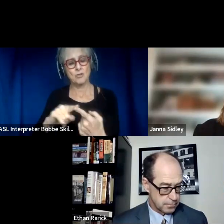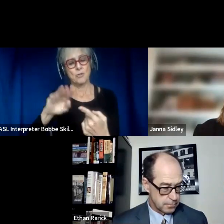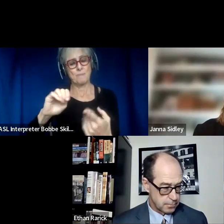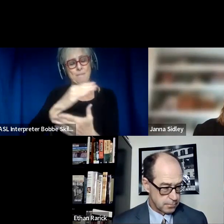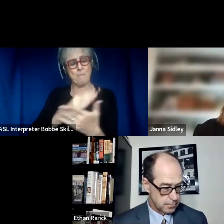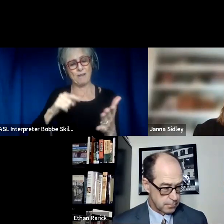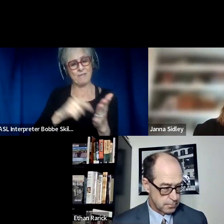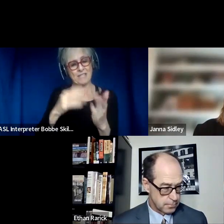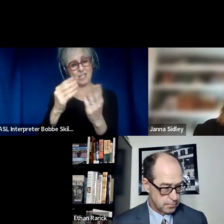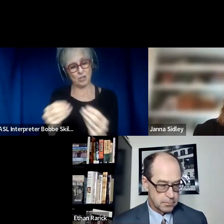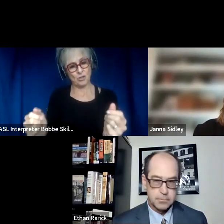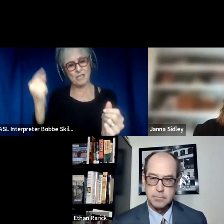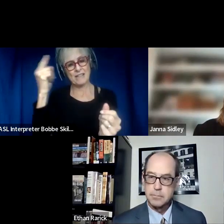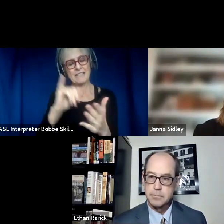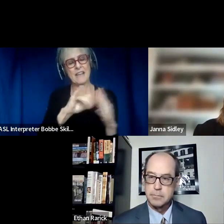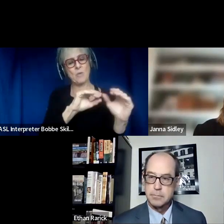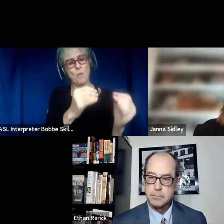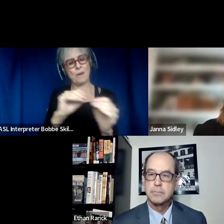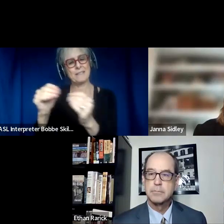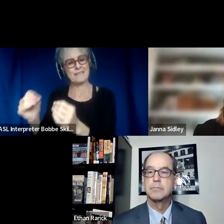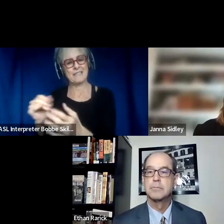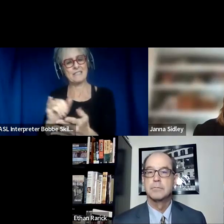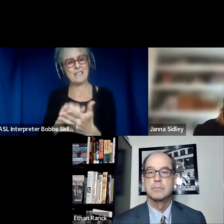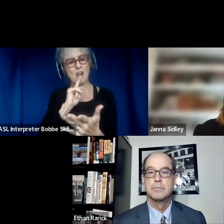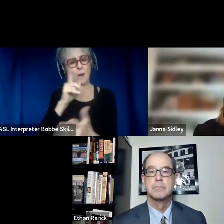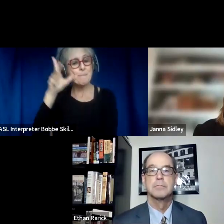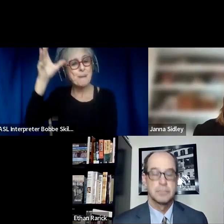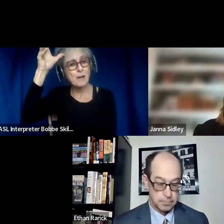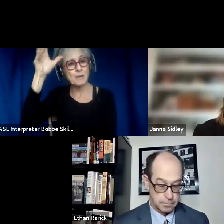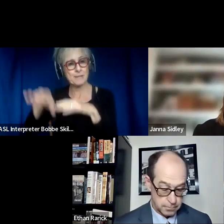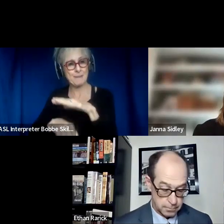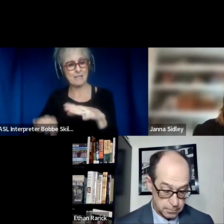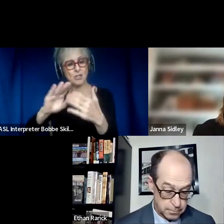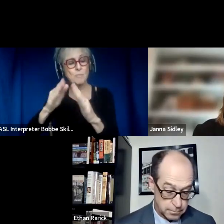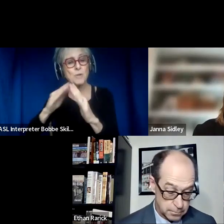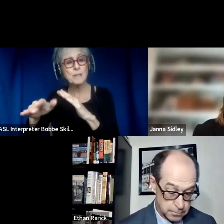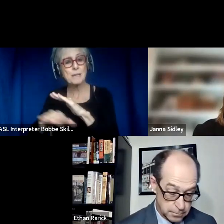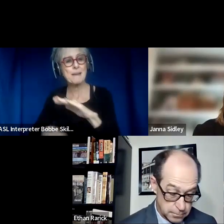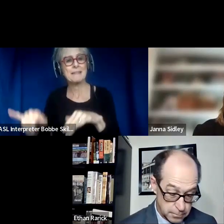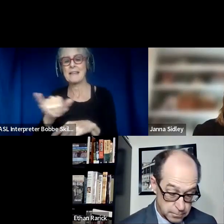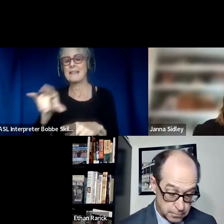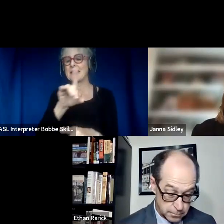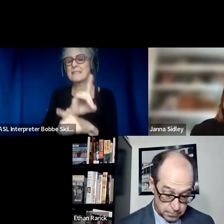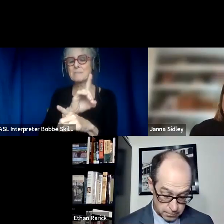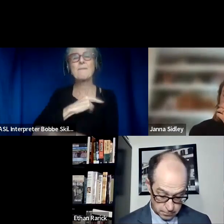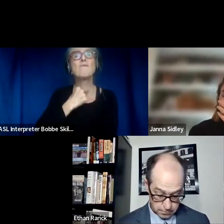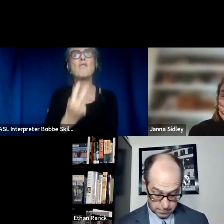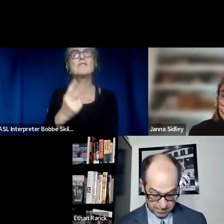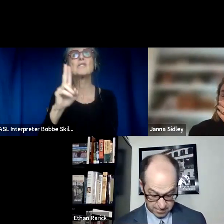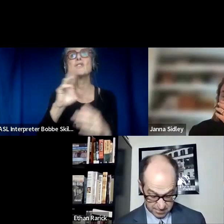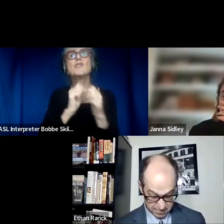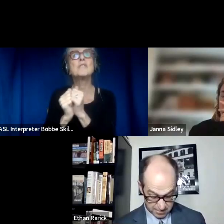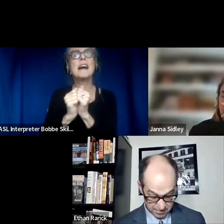think that organizations that are parent-based, that are community-based, like Disability Voices United, Integrated